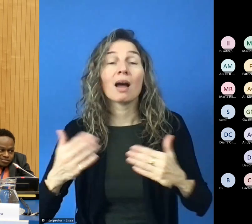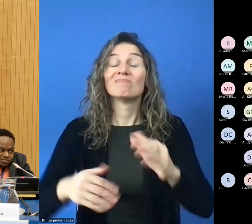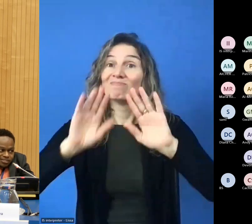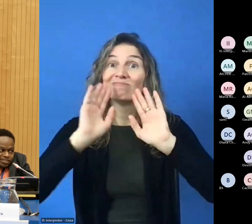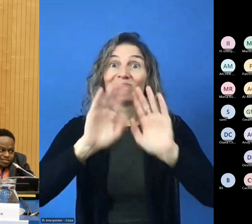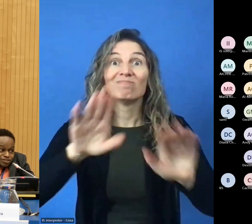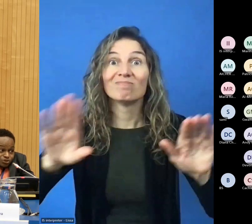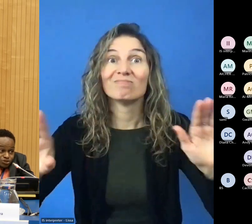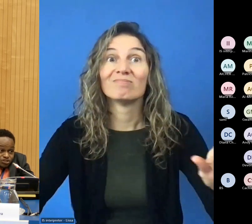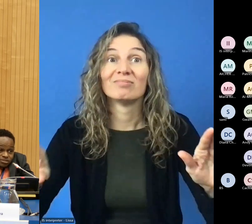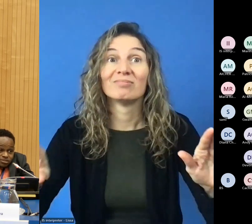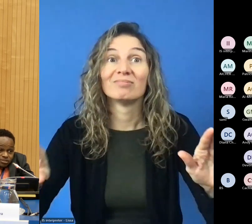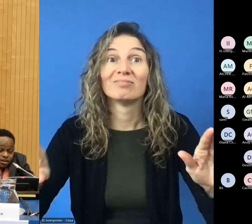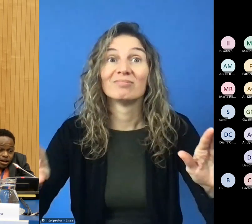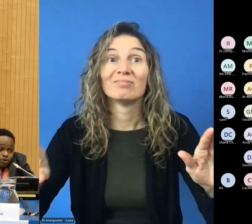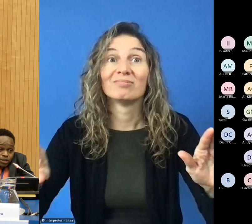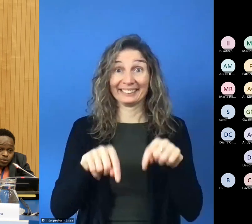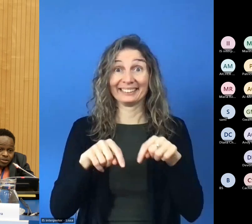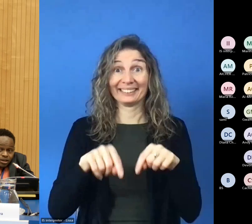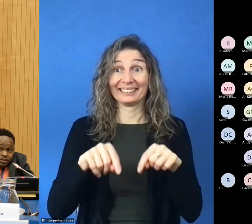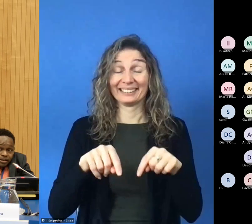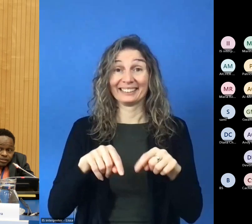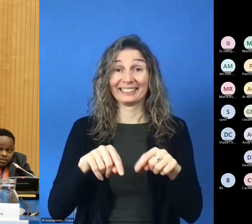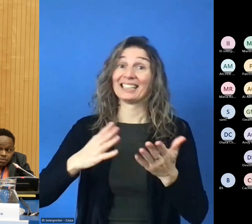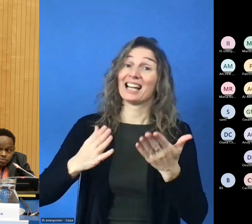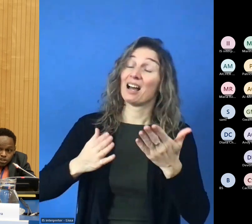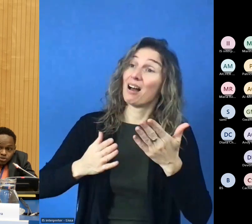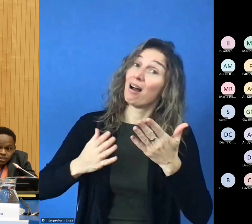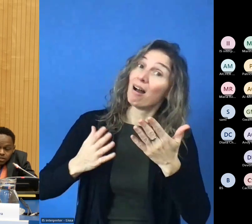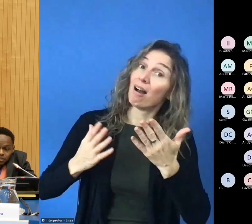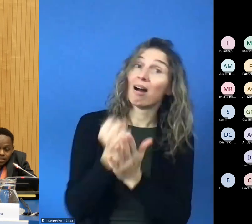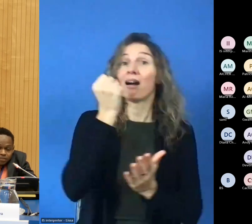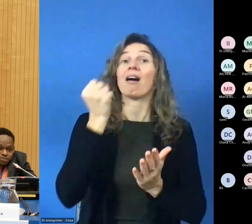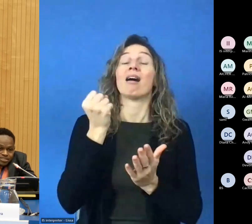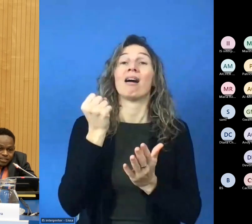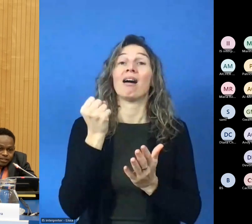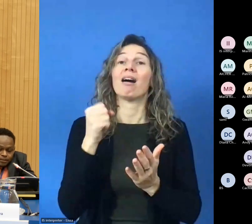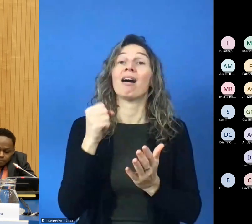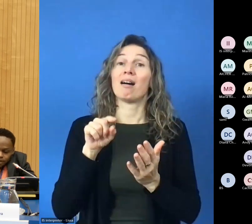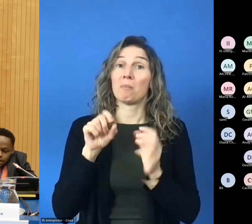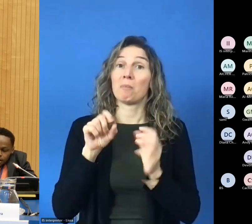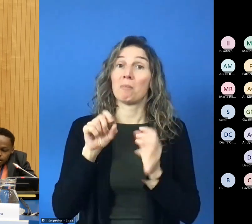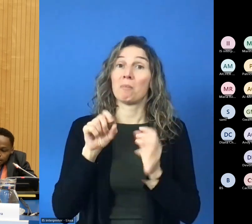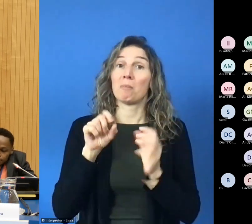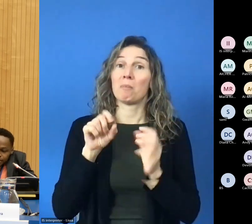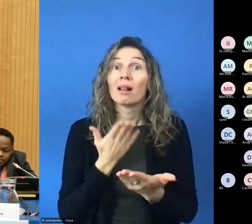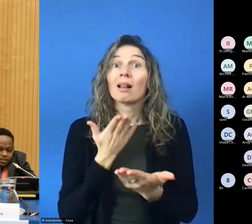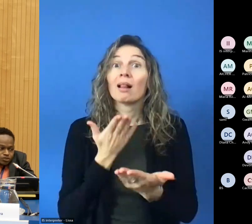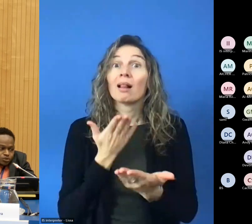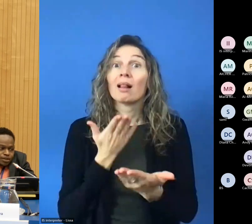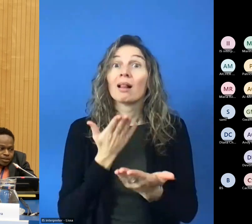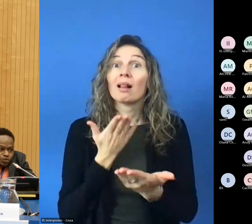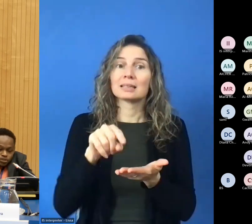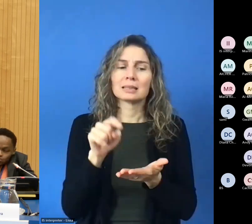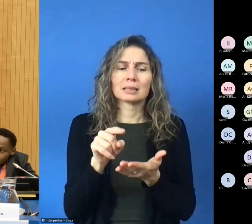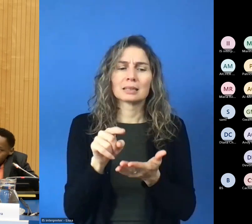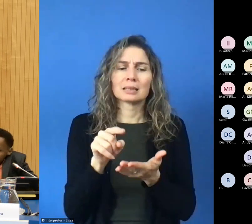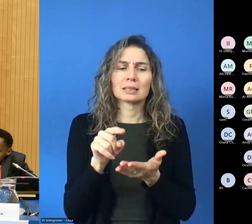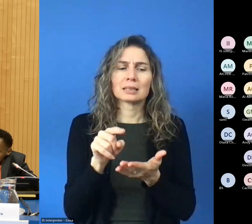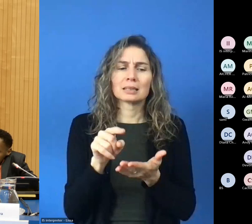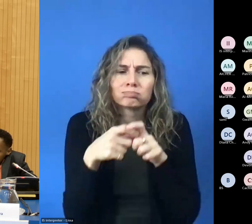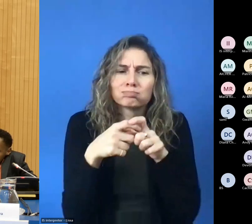amplify these solutions? How can we learn and make sure that they can be scaled? It does look like we